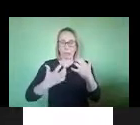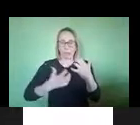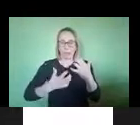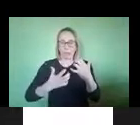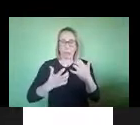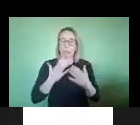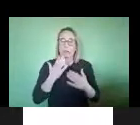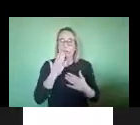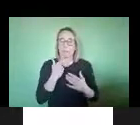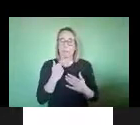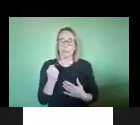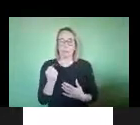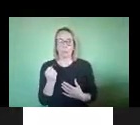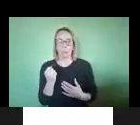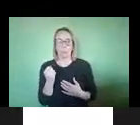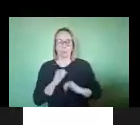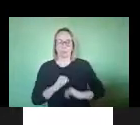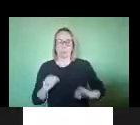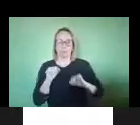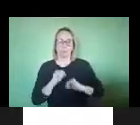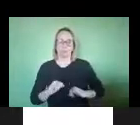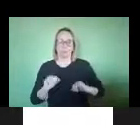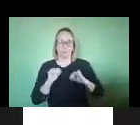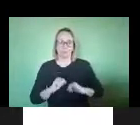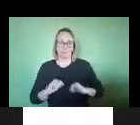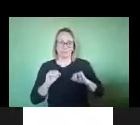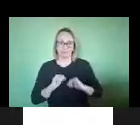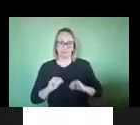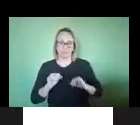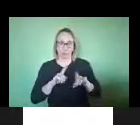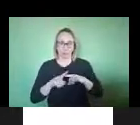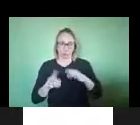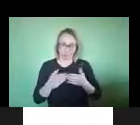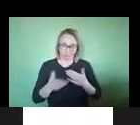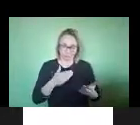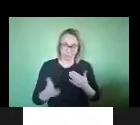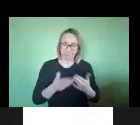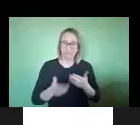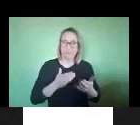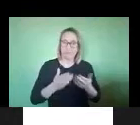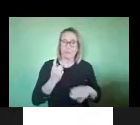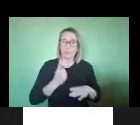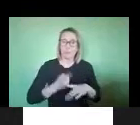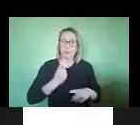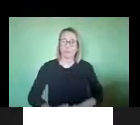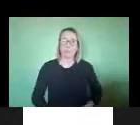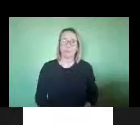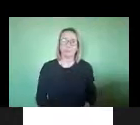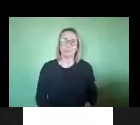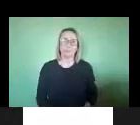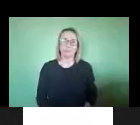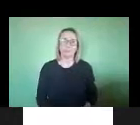ask that you bear with us, and we will do our best to rectify them as quickly as possible.